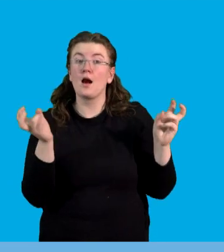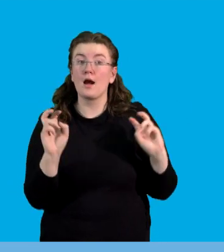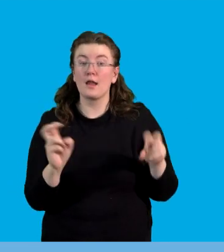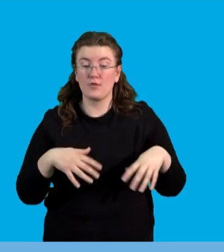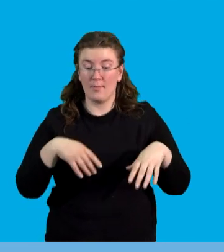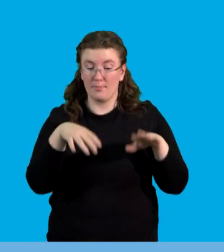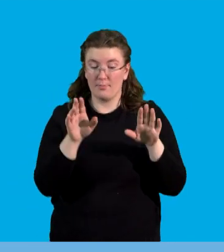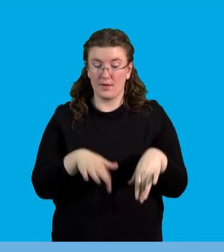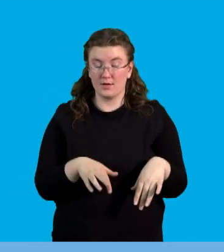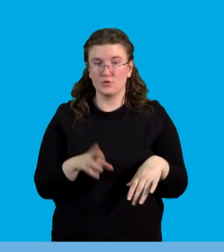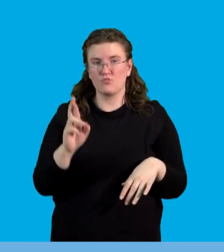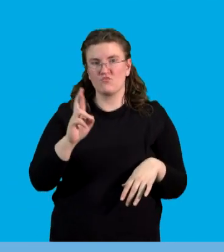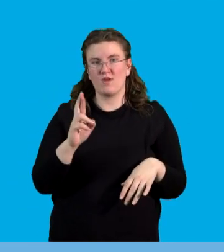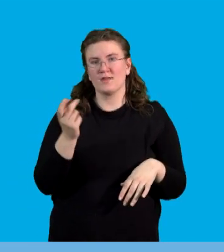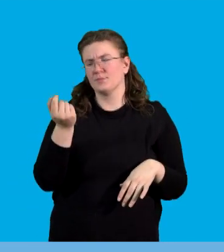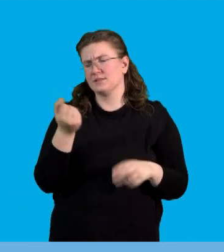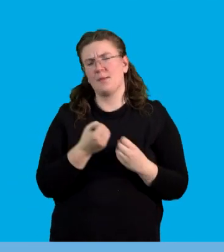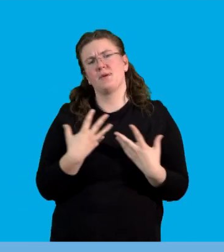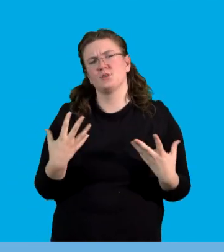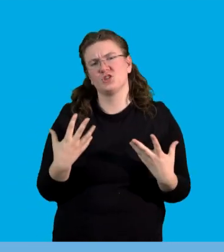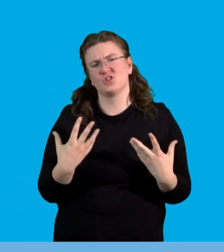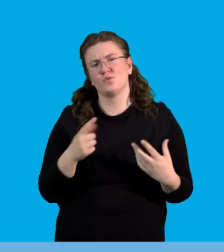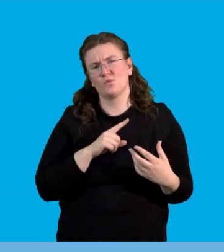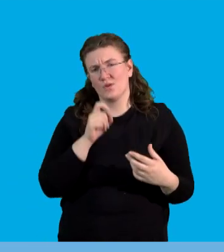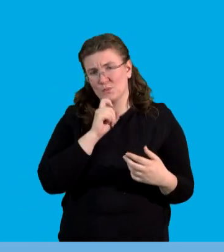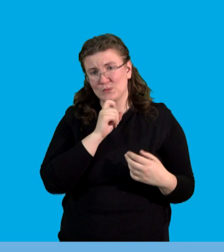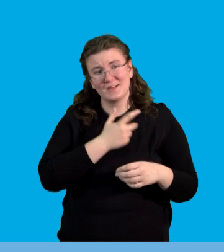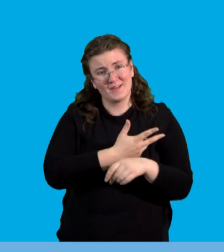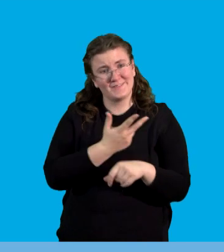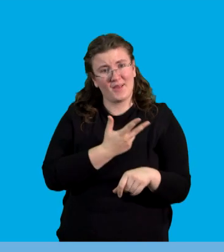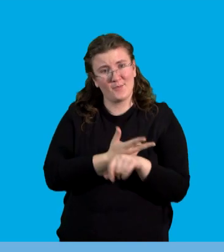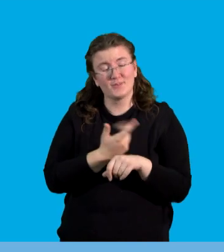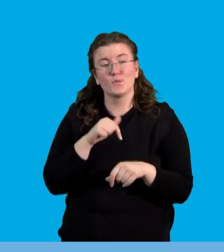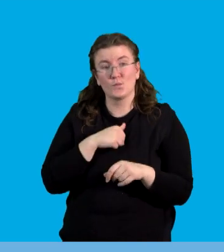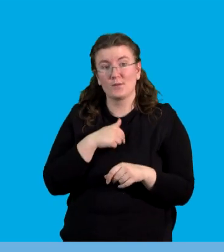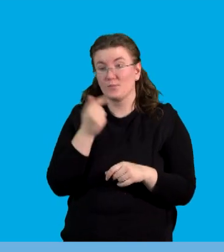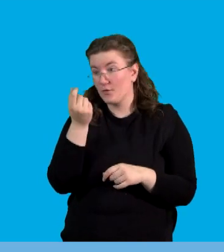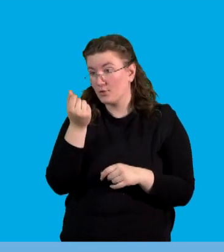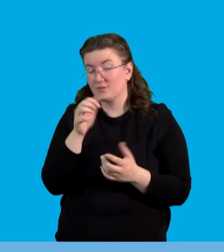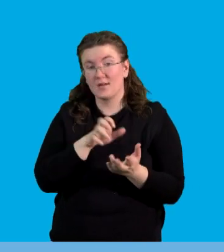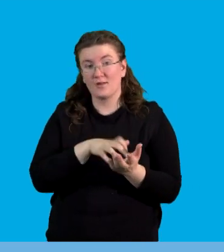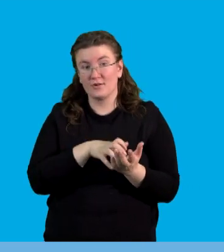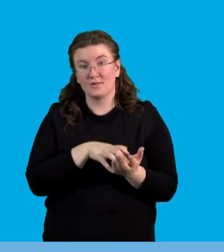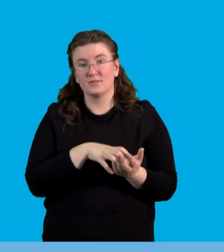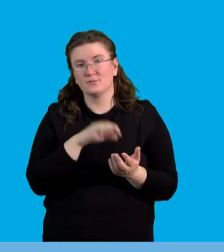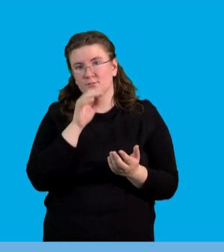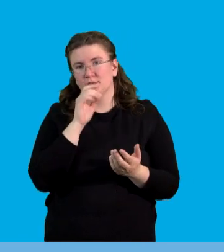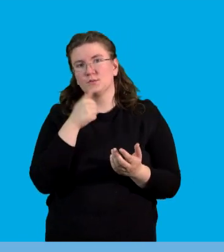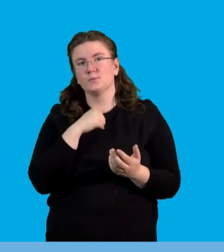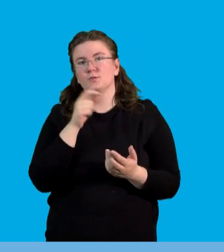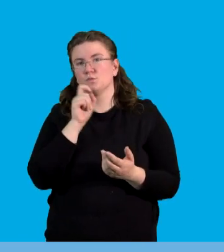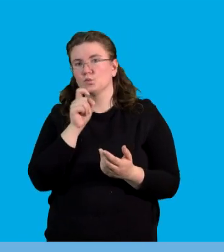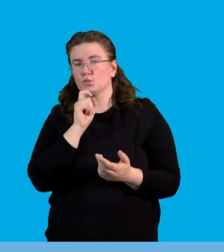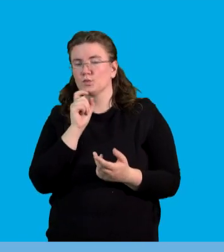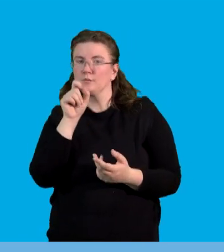the electrical blanket for 8 hours? So because we are calculating cost, we are going to be making use of